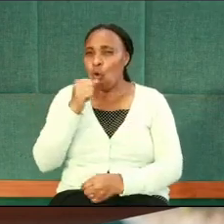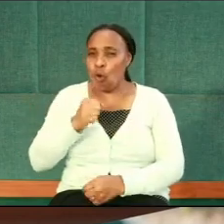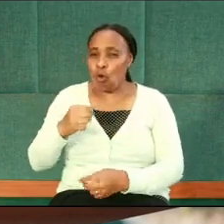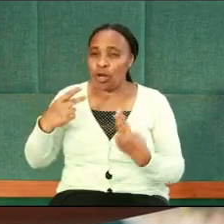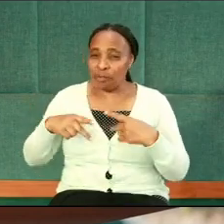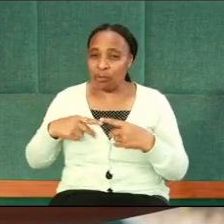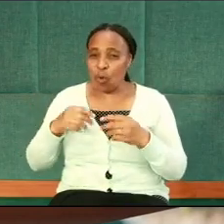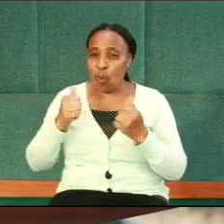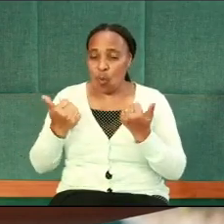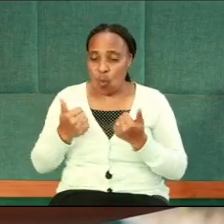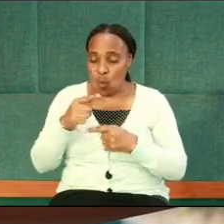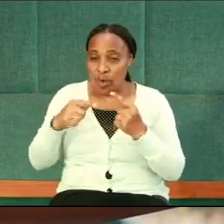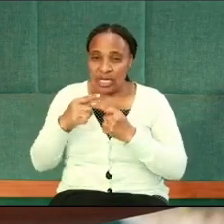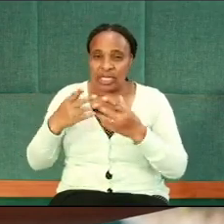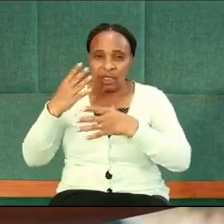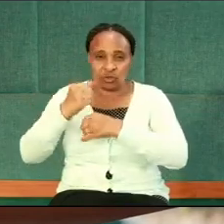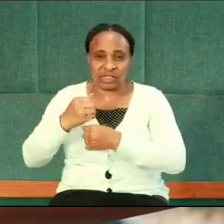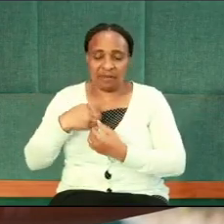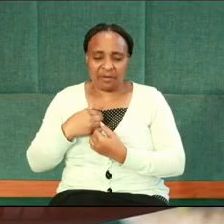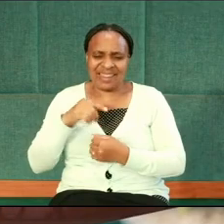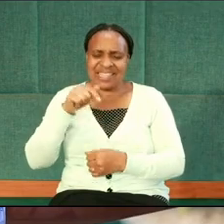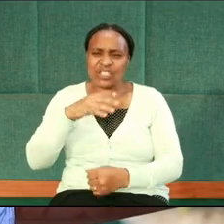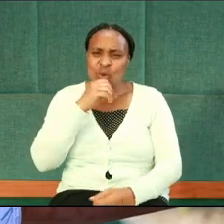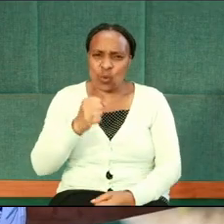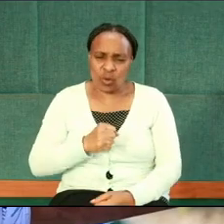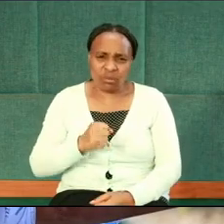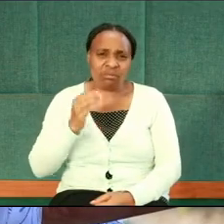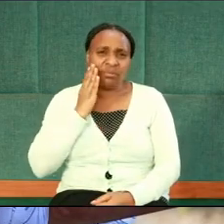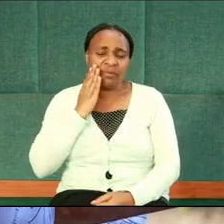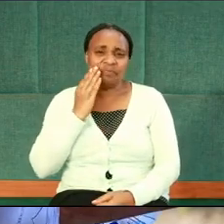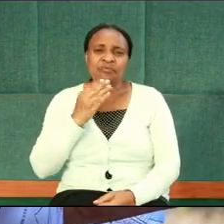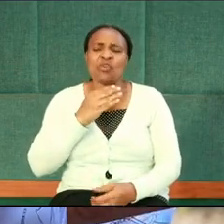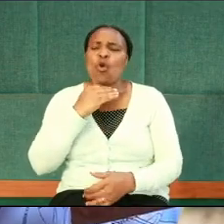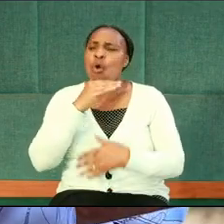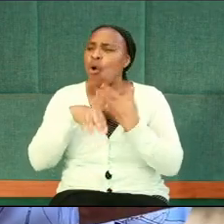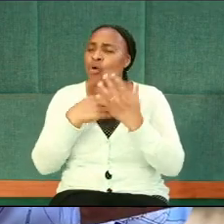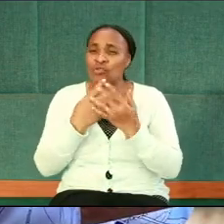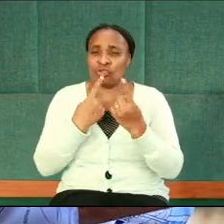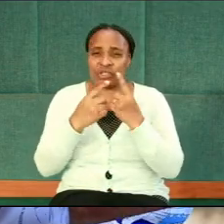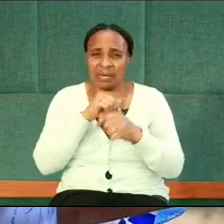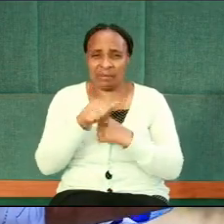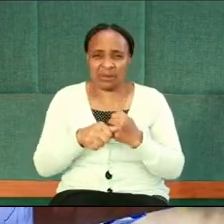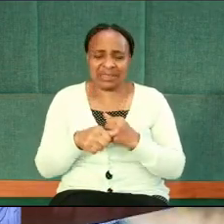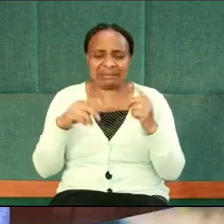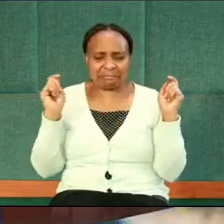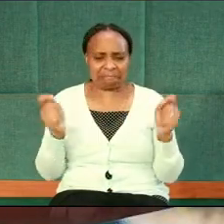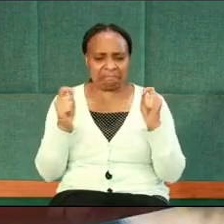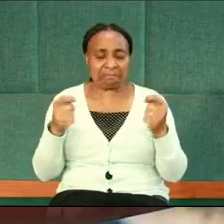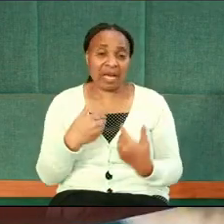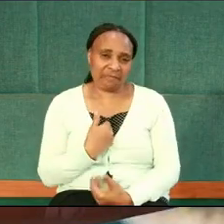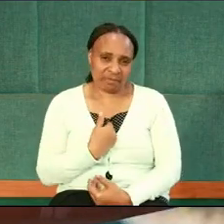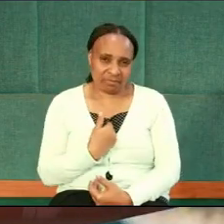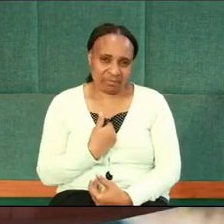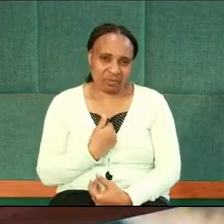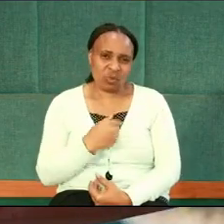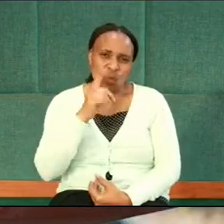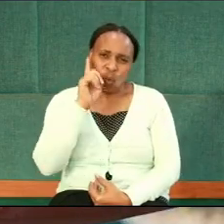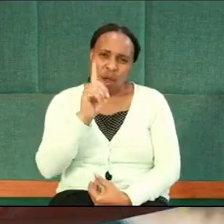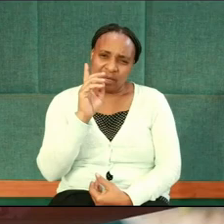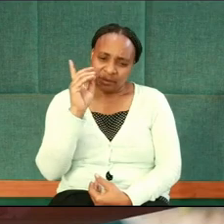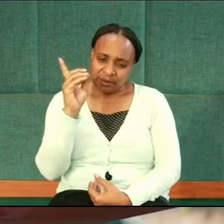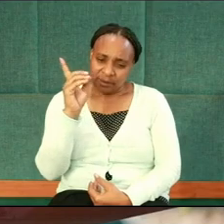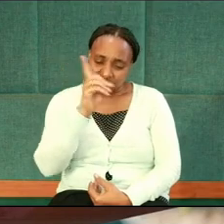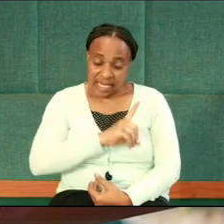what they are associated with. So this grandma, everybody talked about she's a witch. So one day this lady meets the